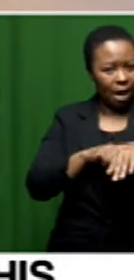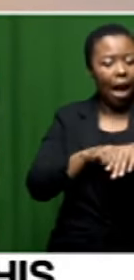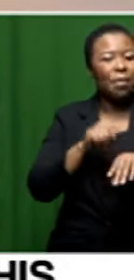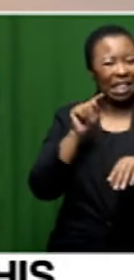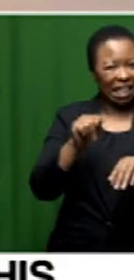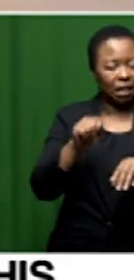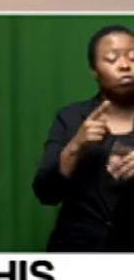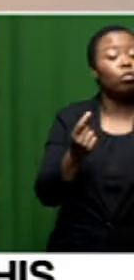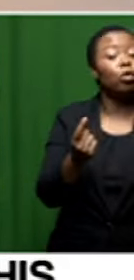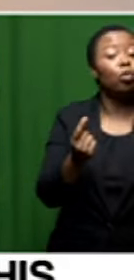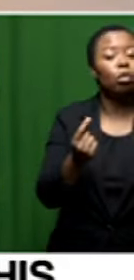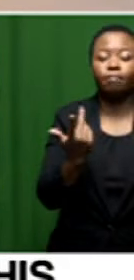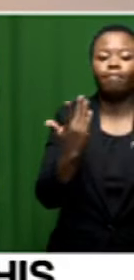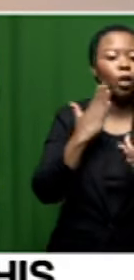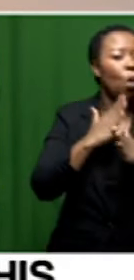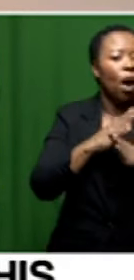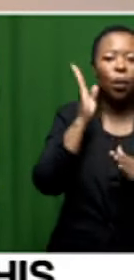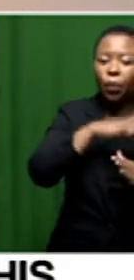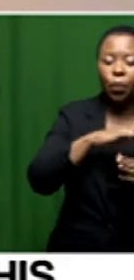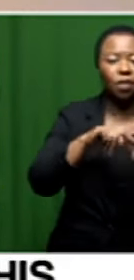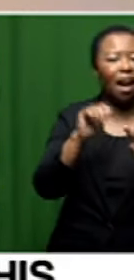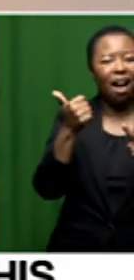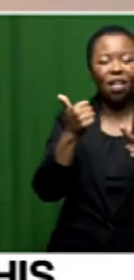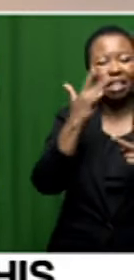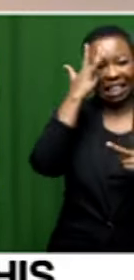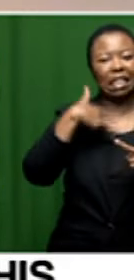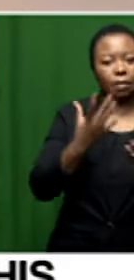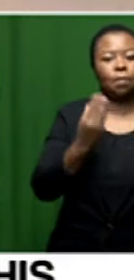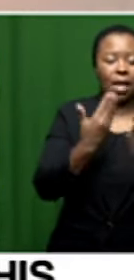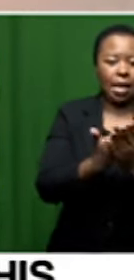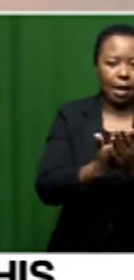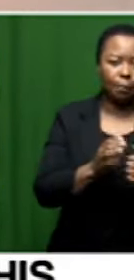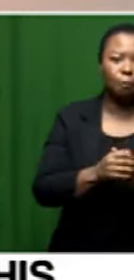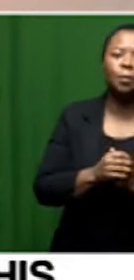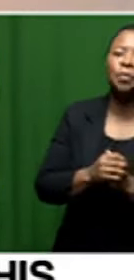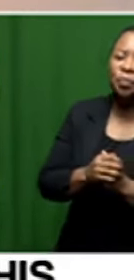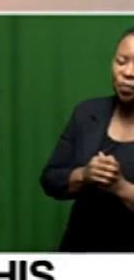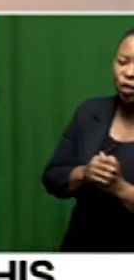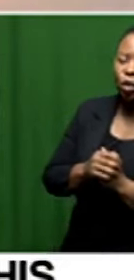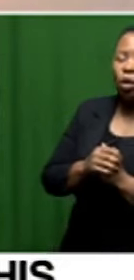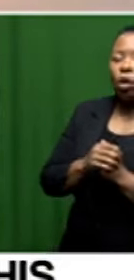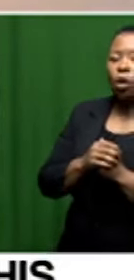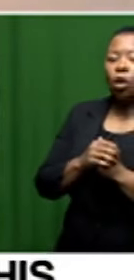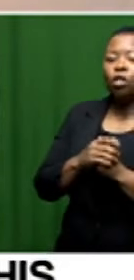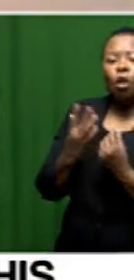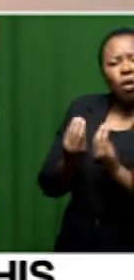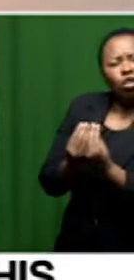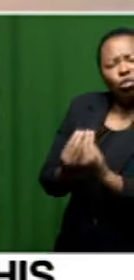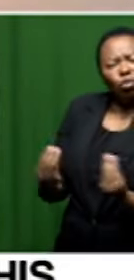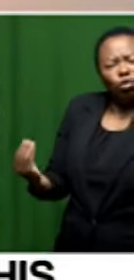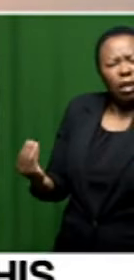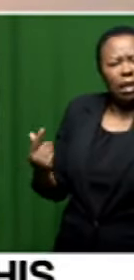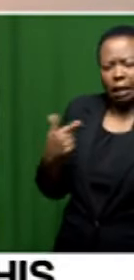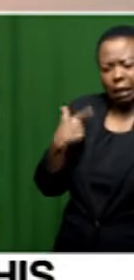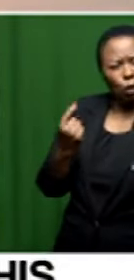will lead to dysfunction in other conditions. How do we also do that for kids, for children?